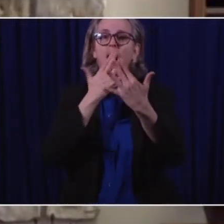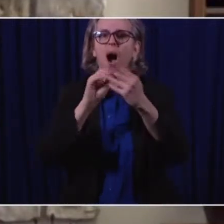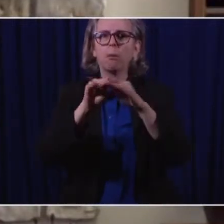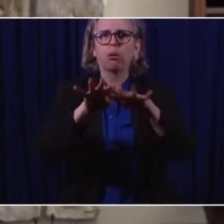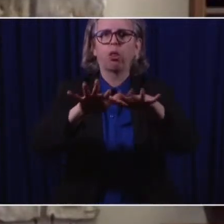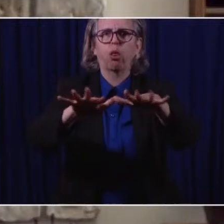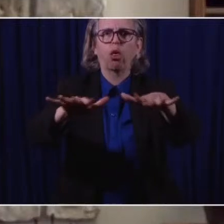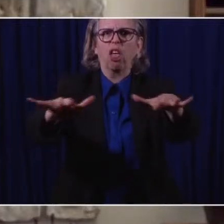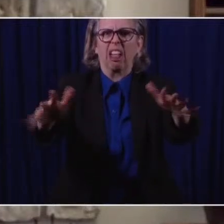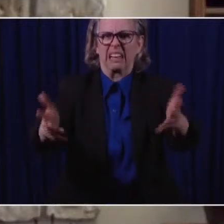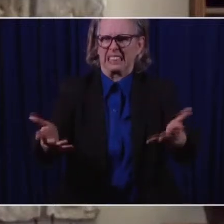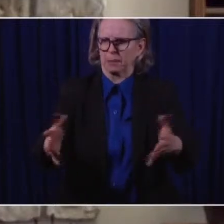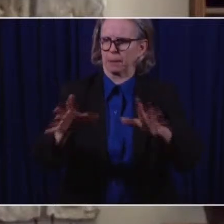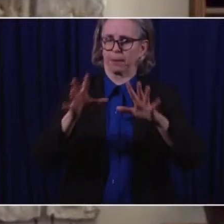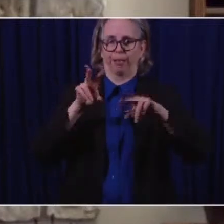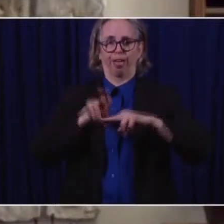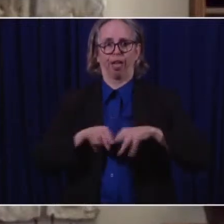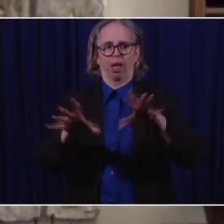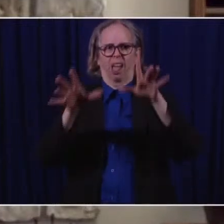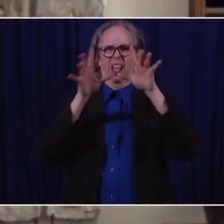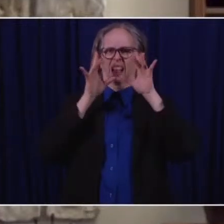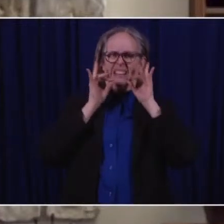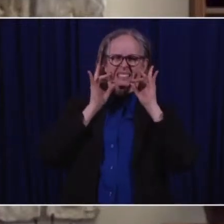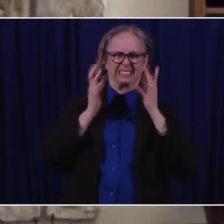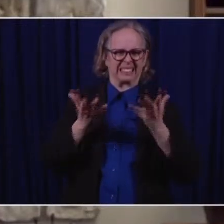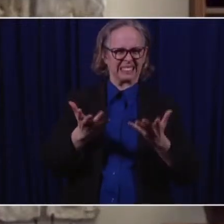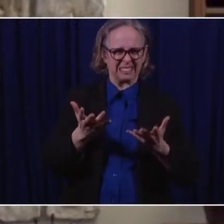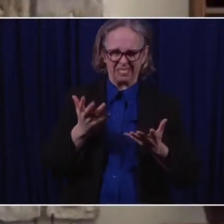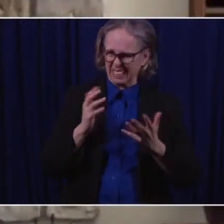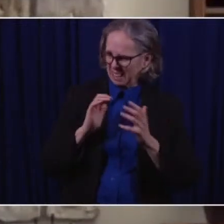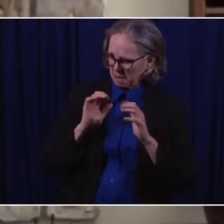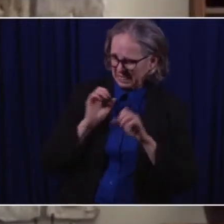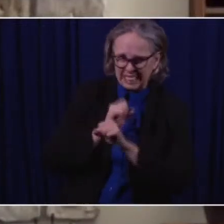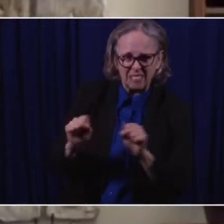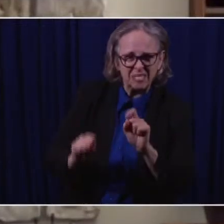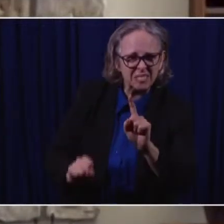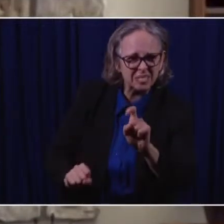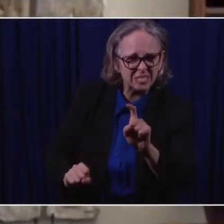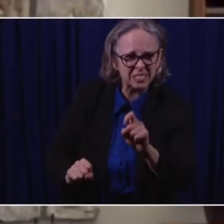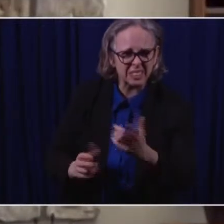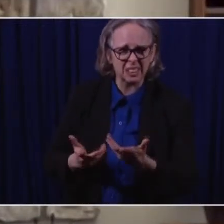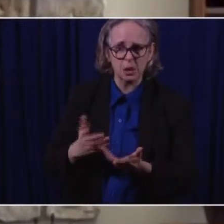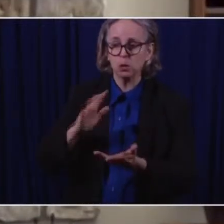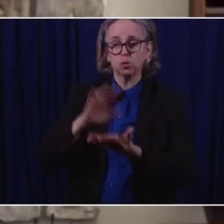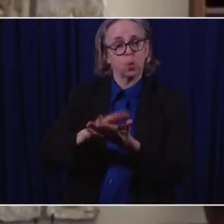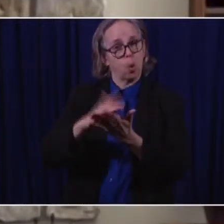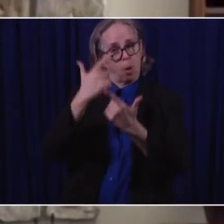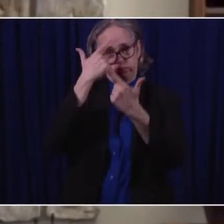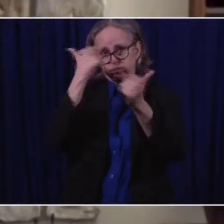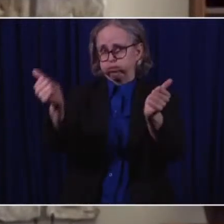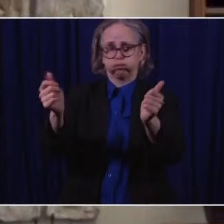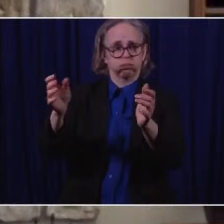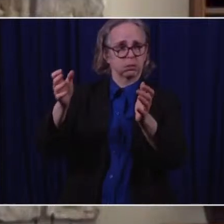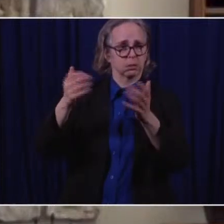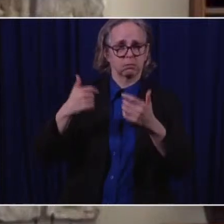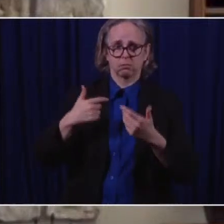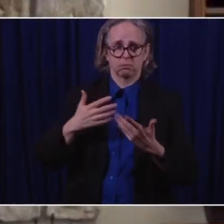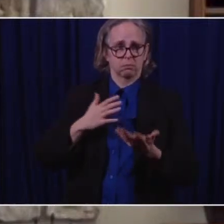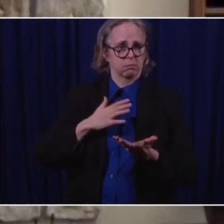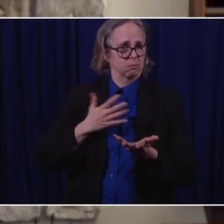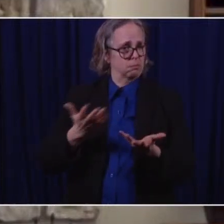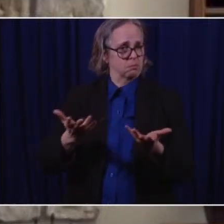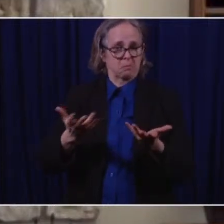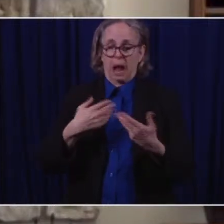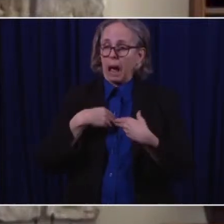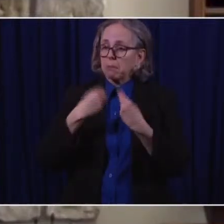that can still take place is up to the schools. But we can certainly give them guidance, and certainly the local health department will help give them